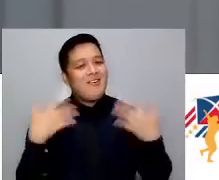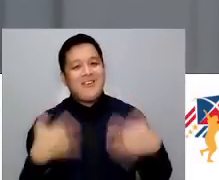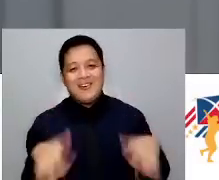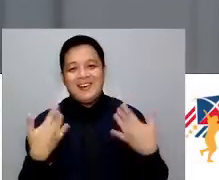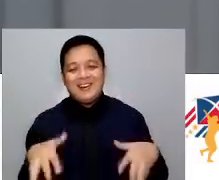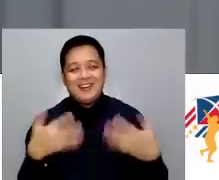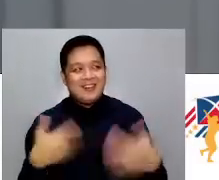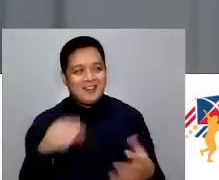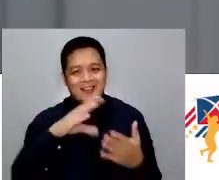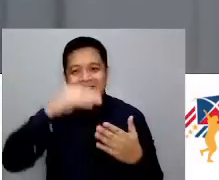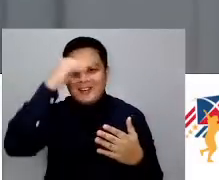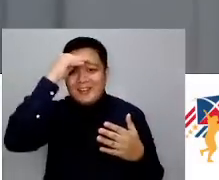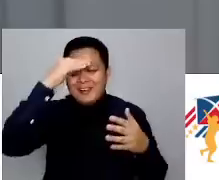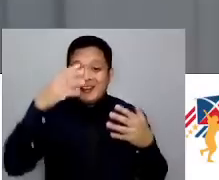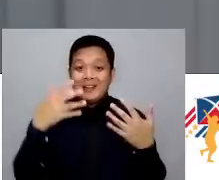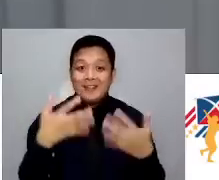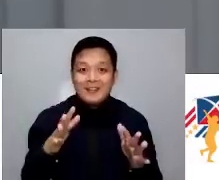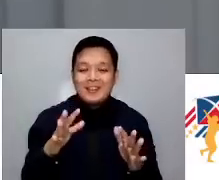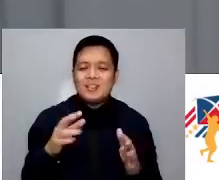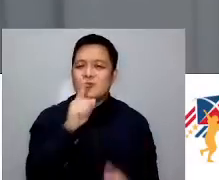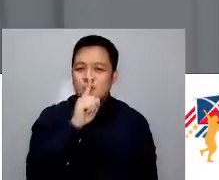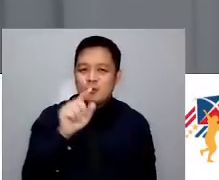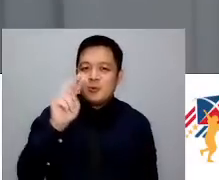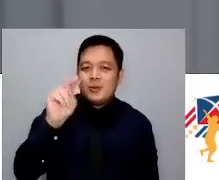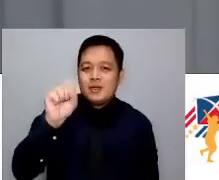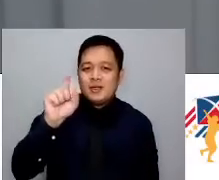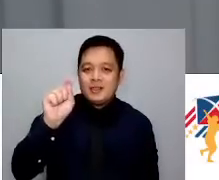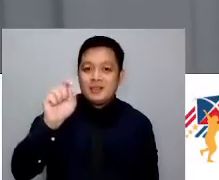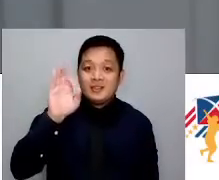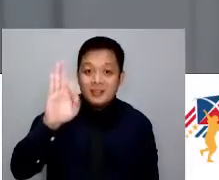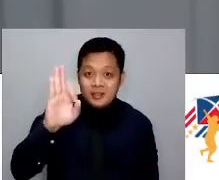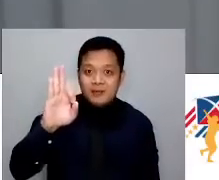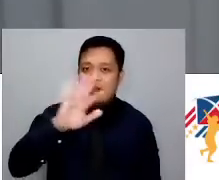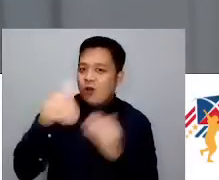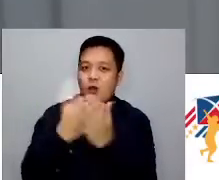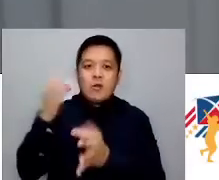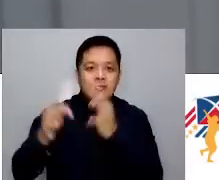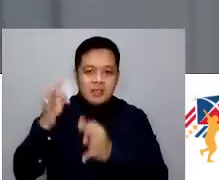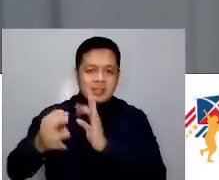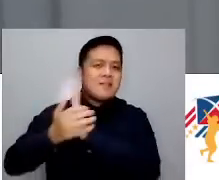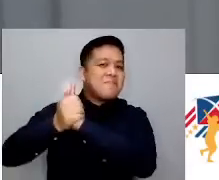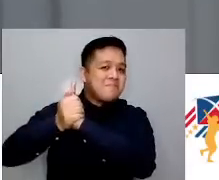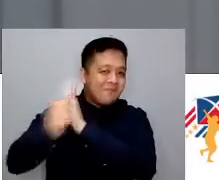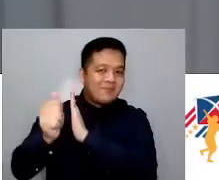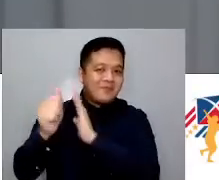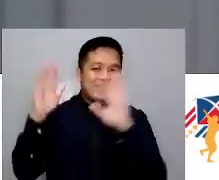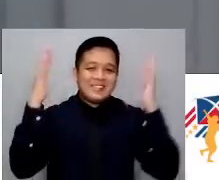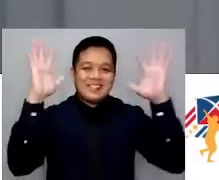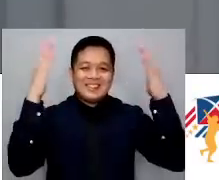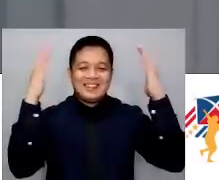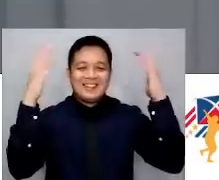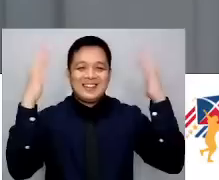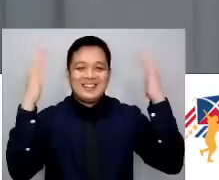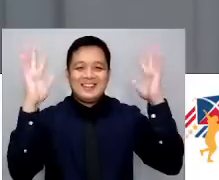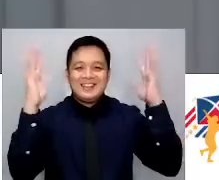year's NSTF are undeniably experts in their field. Let's give them a virtual round of applause.